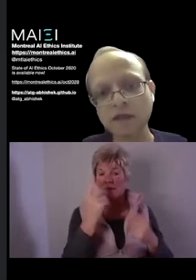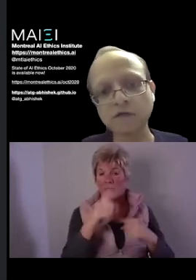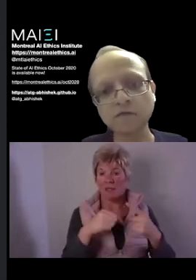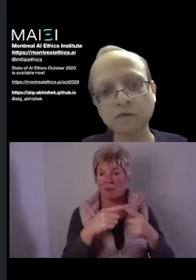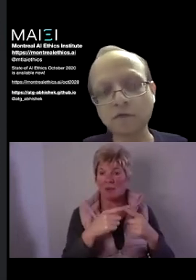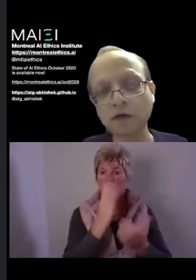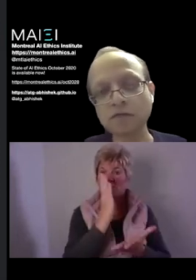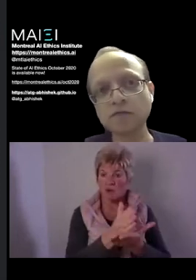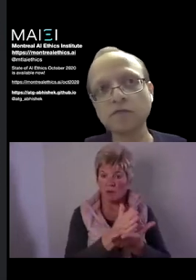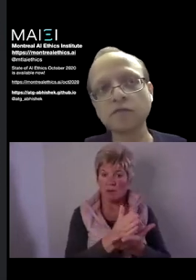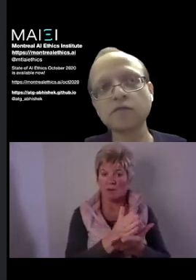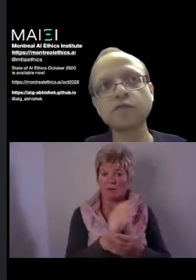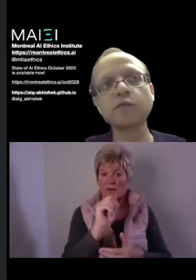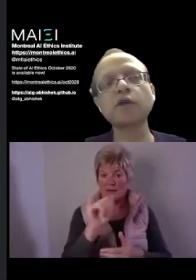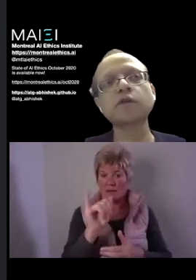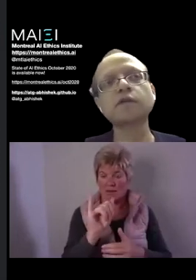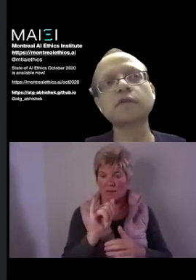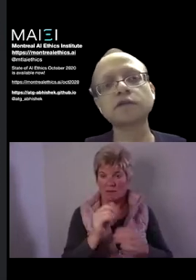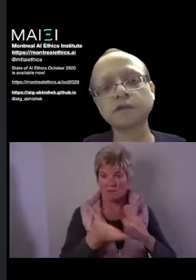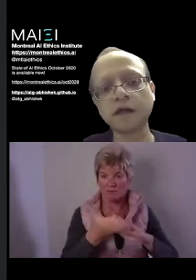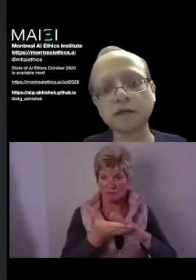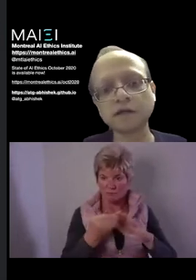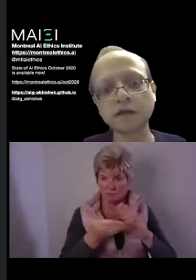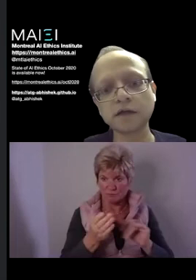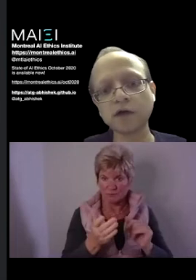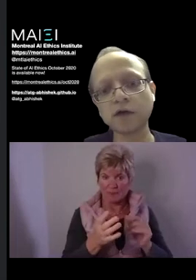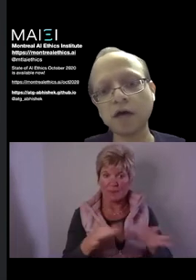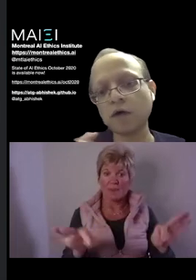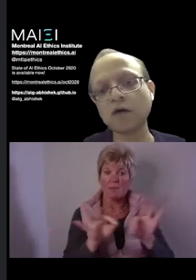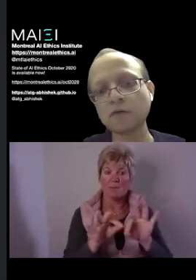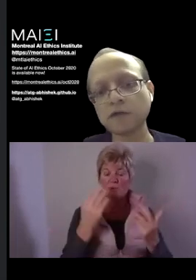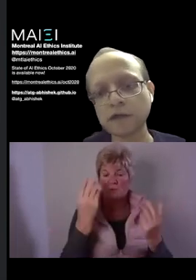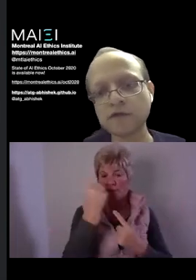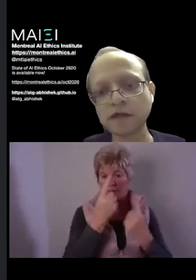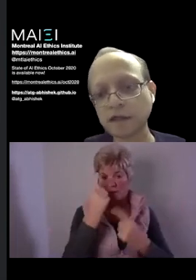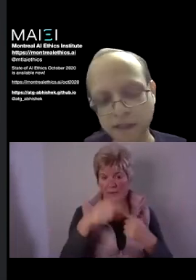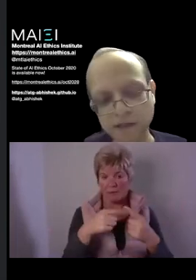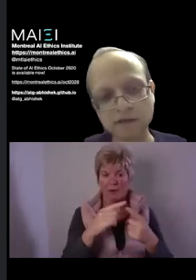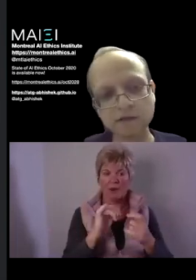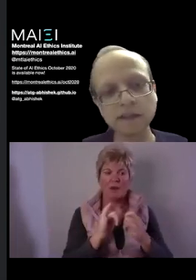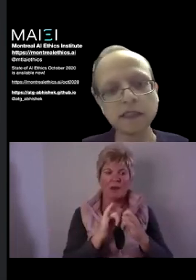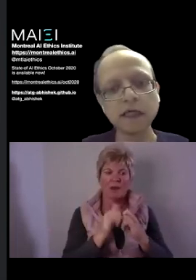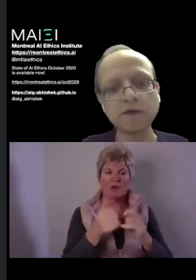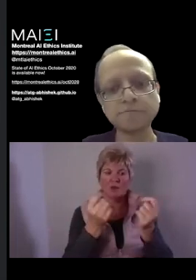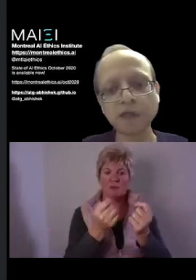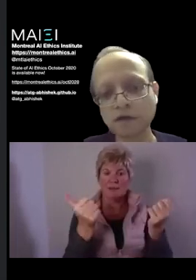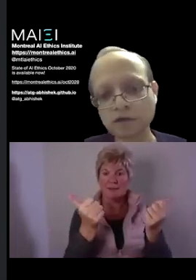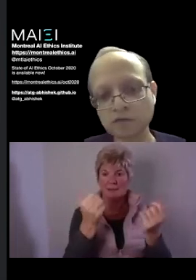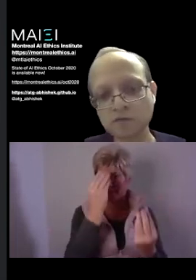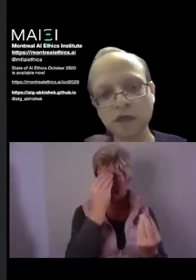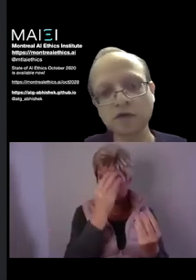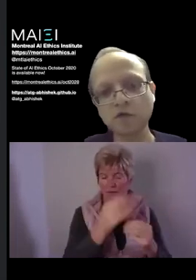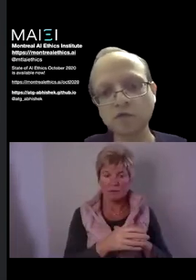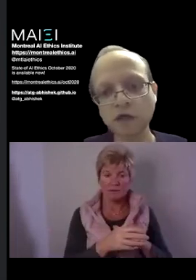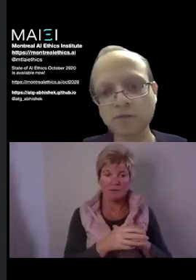important. So, one of the premier considerations there is to think about how do we safely delete that data? And then